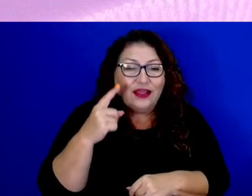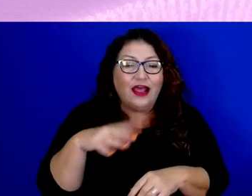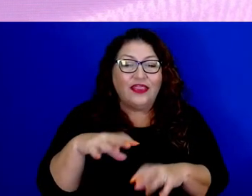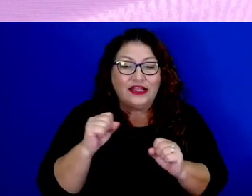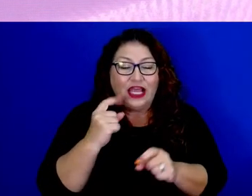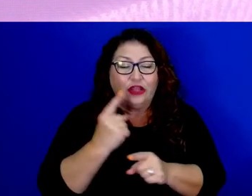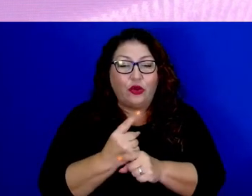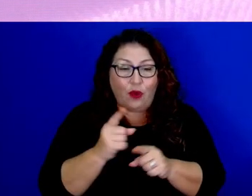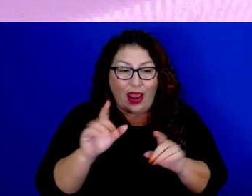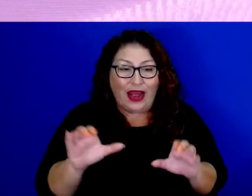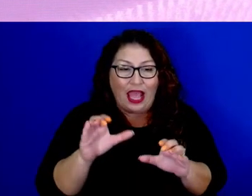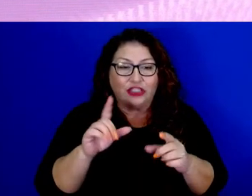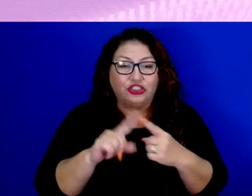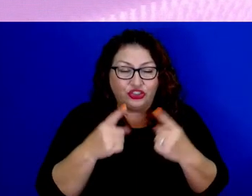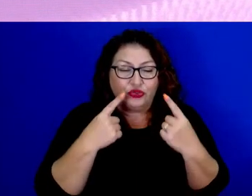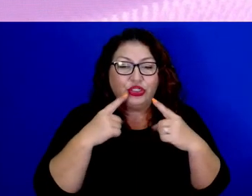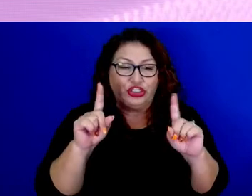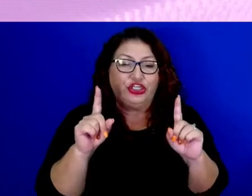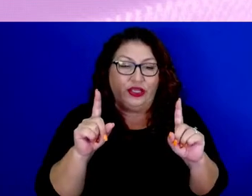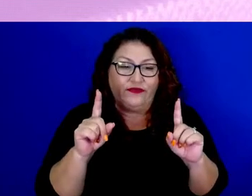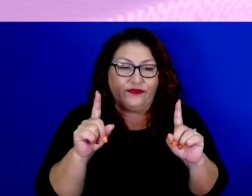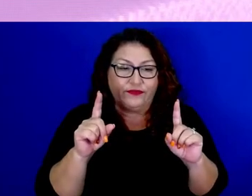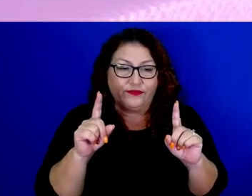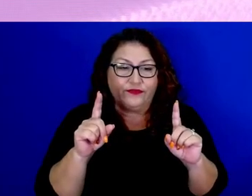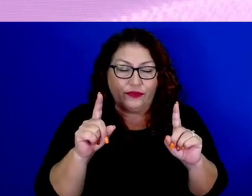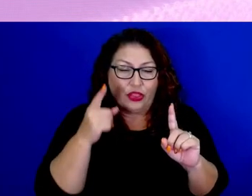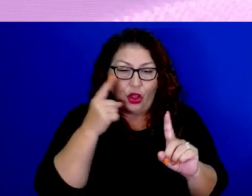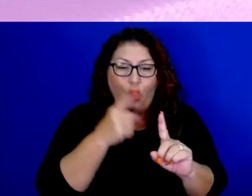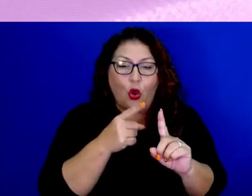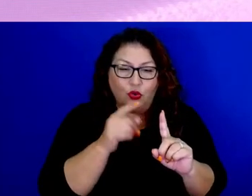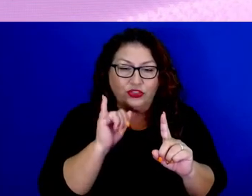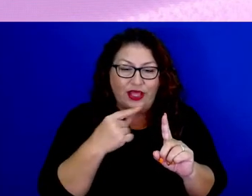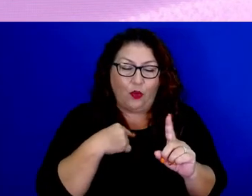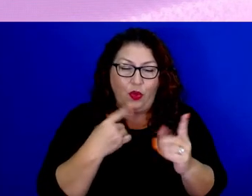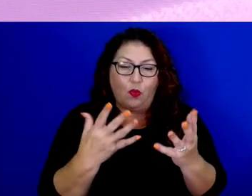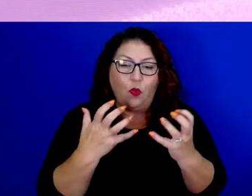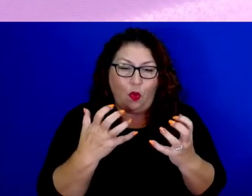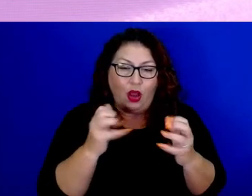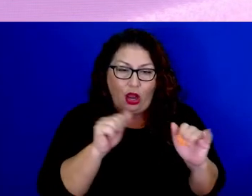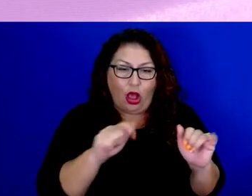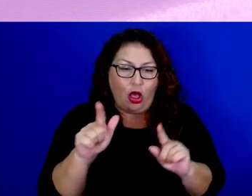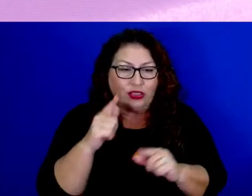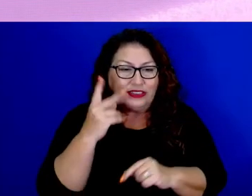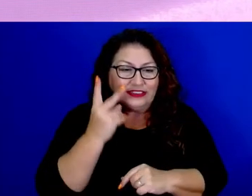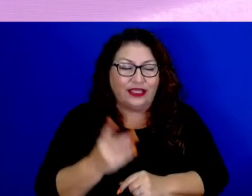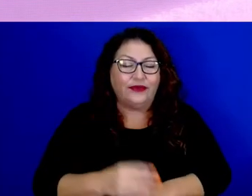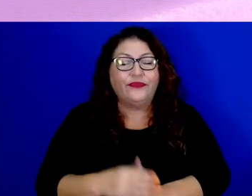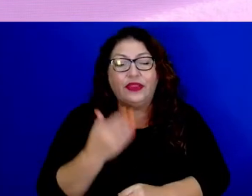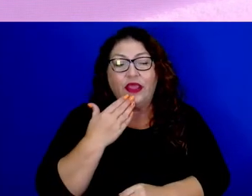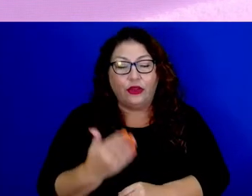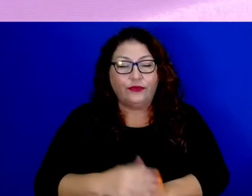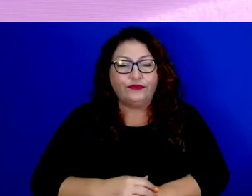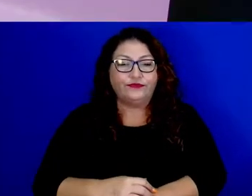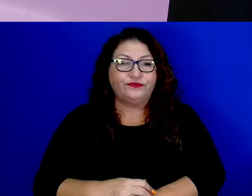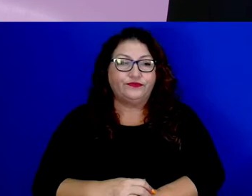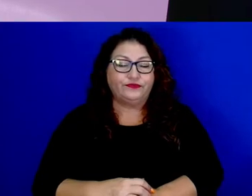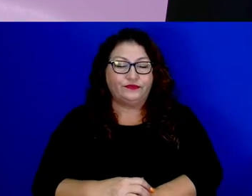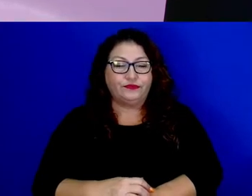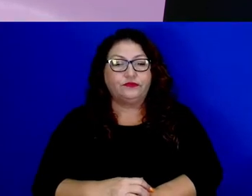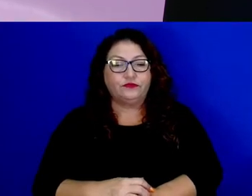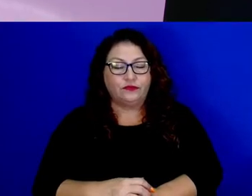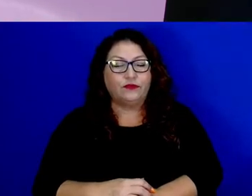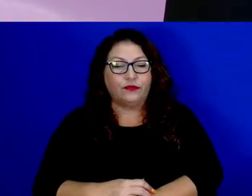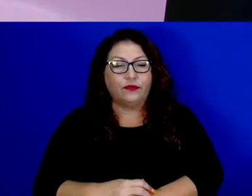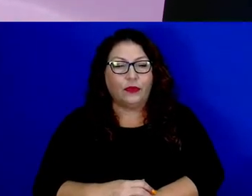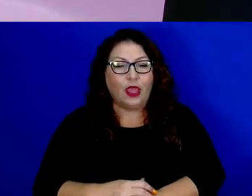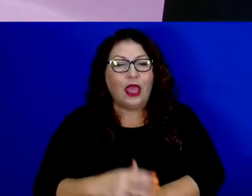the goals that we want all to see. Thank you. Cheers. So now we'll move on to you, Natasha,